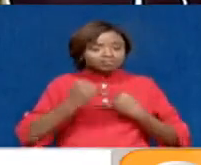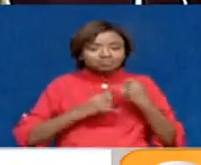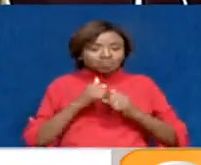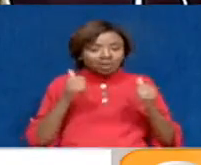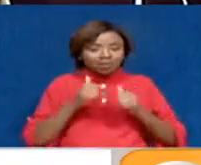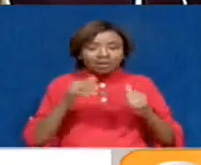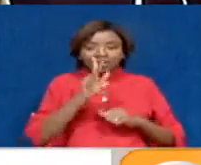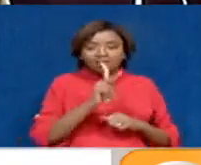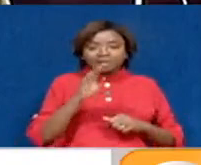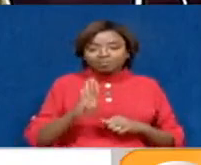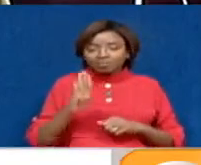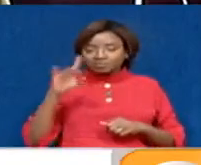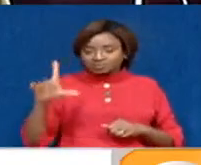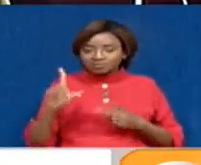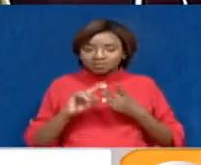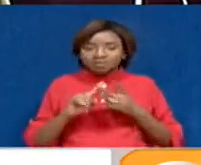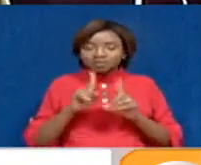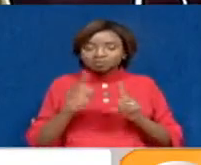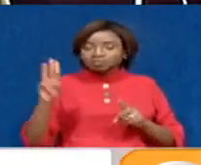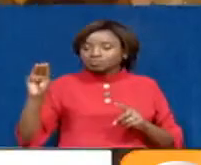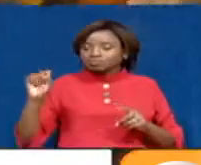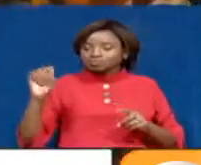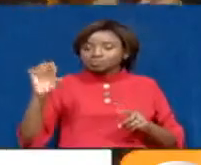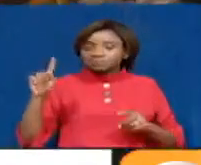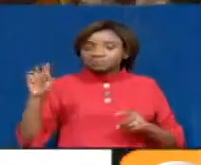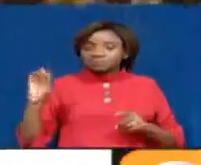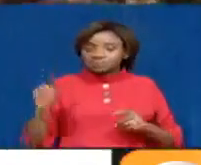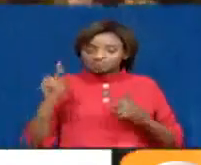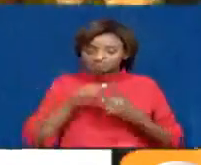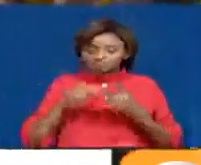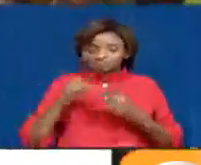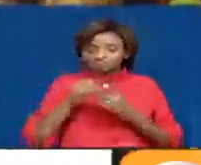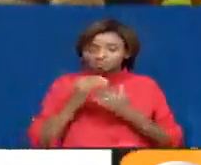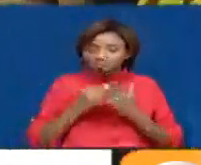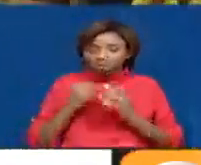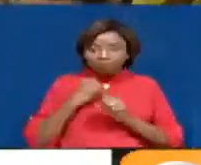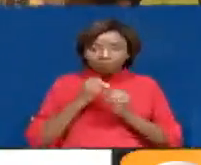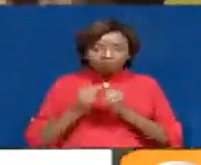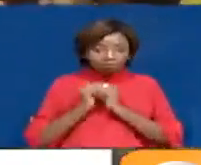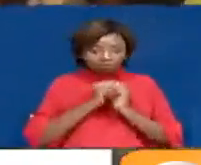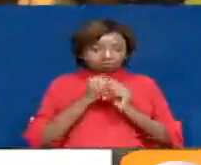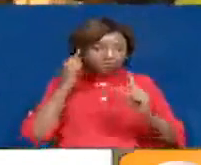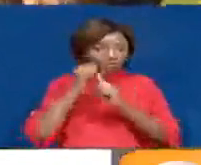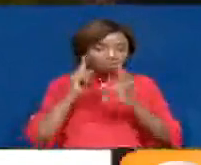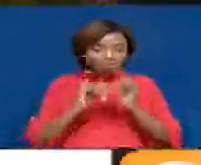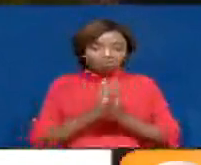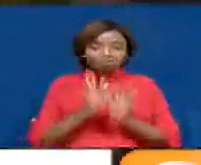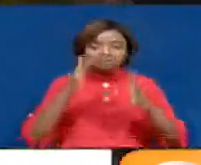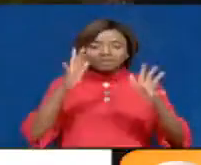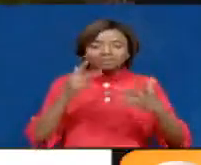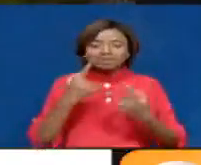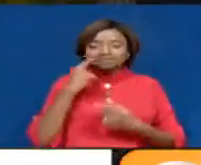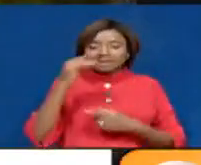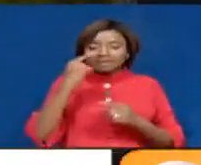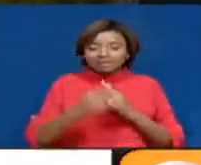Breweries Limited and the famous Mambo Mseto show run on an elaborate program to celebrate 100 years since